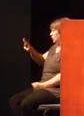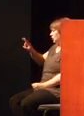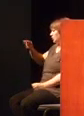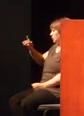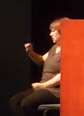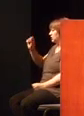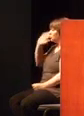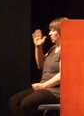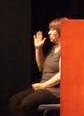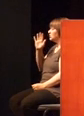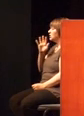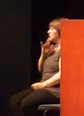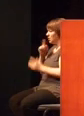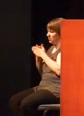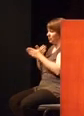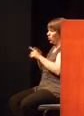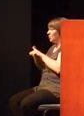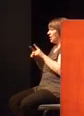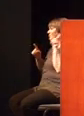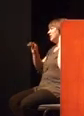give us a warm welcome to Dr. Allie Michael.